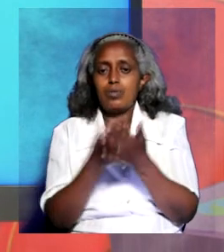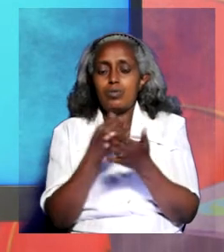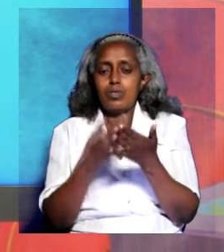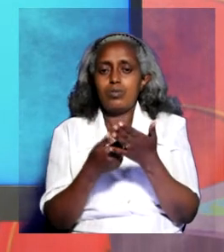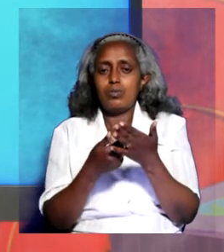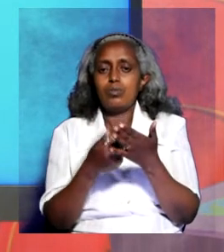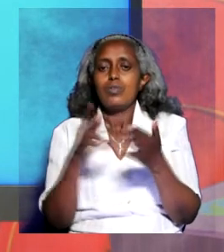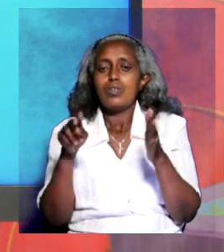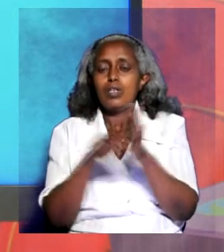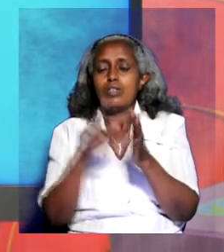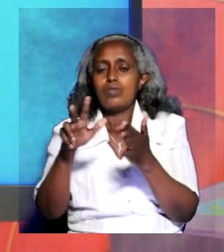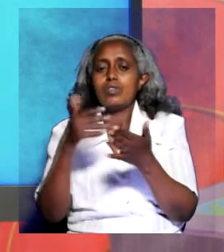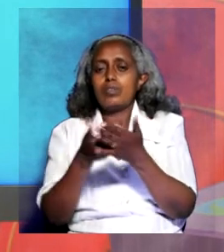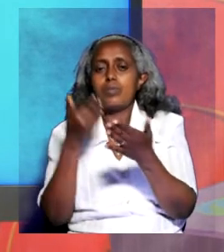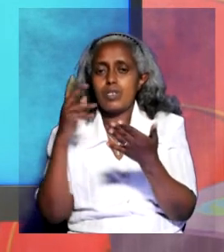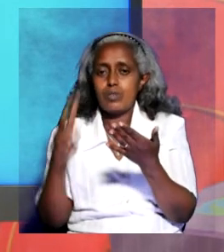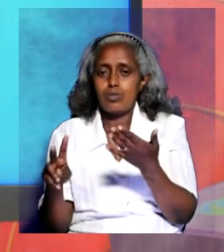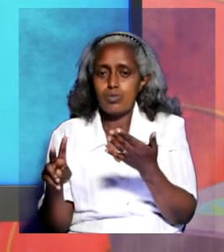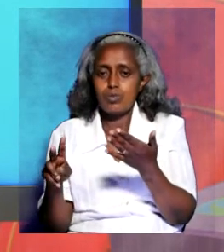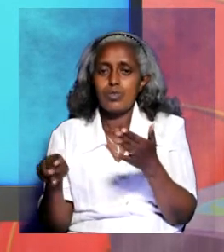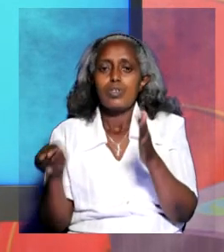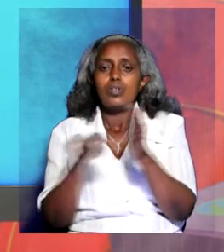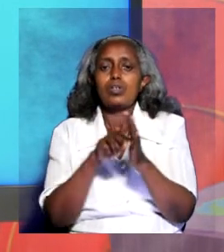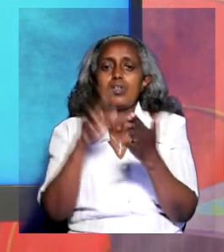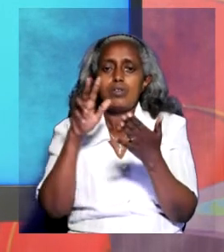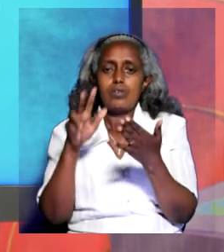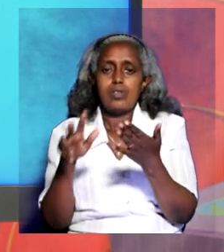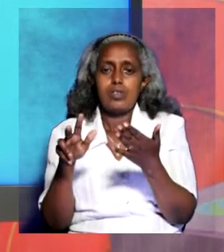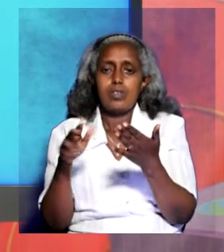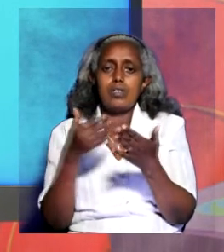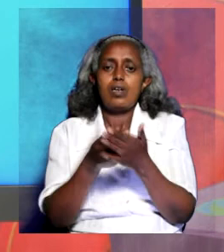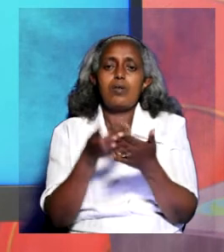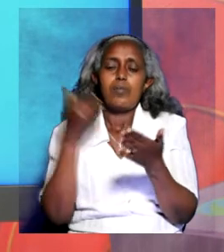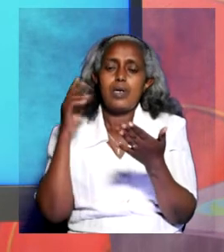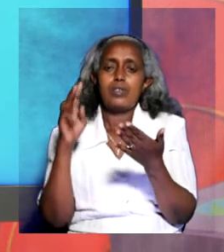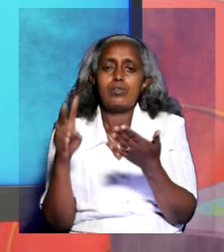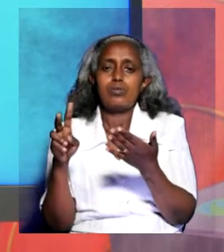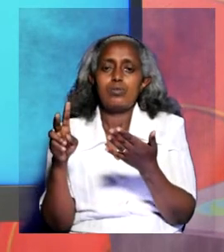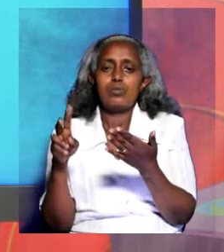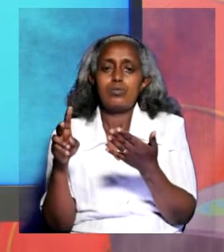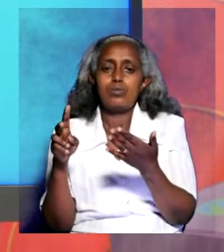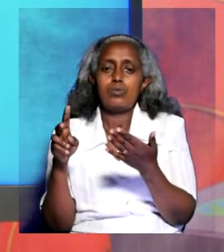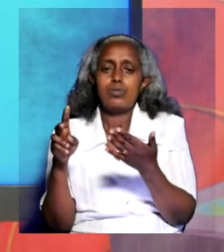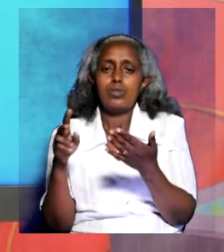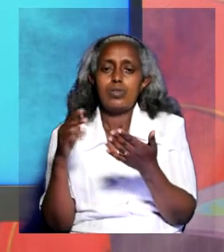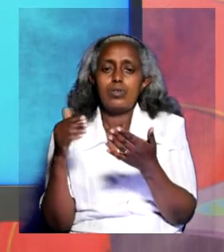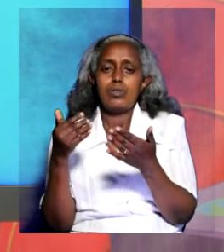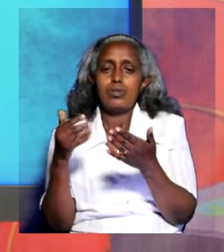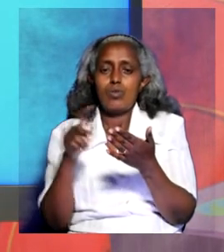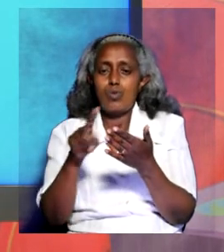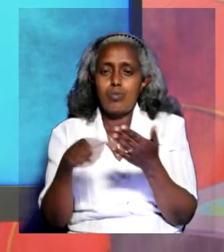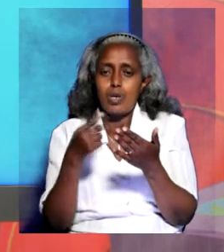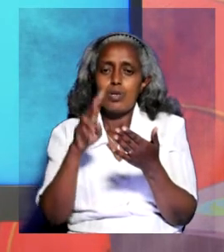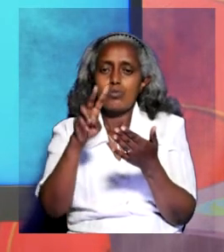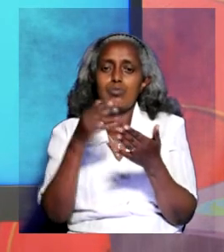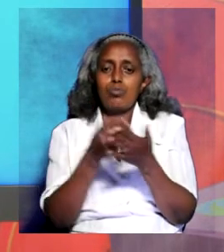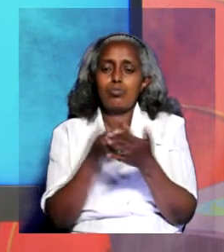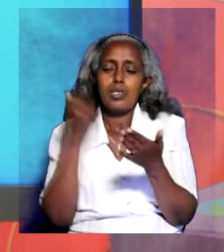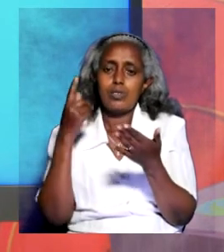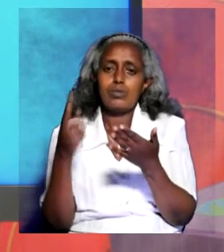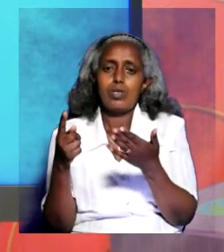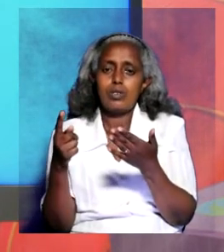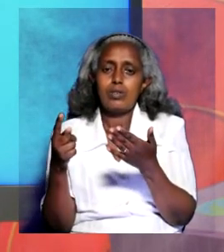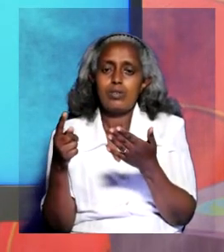3 minus 2, negative 3 minus 2, comma 2 minus